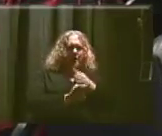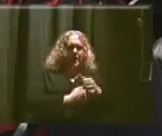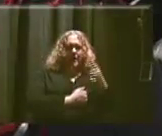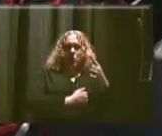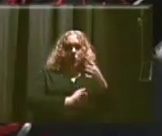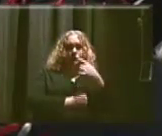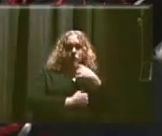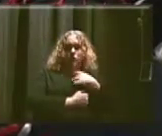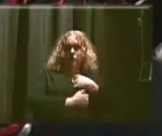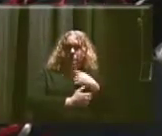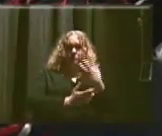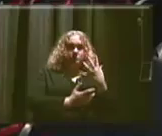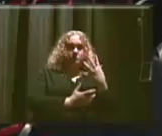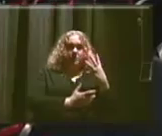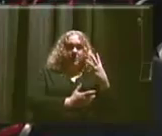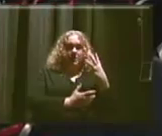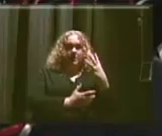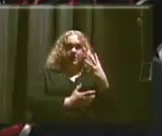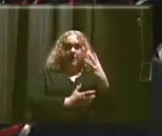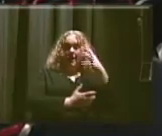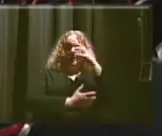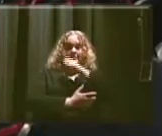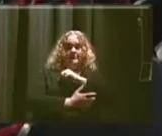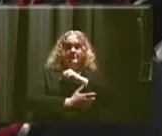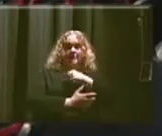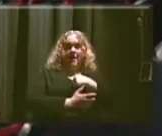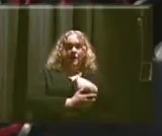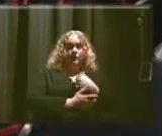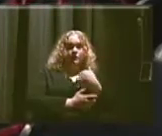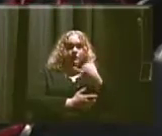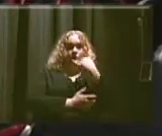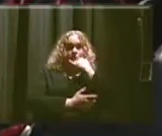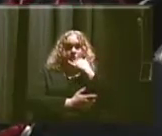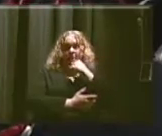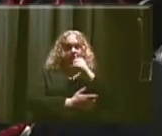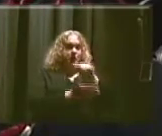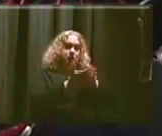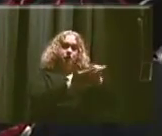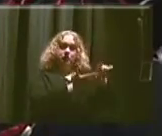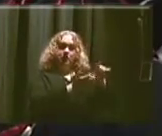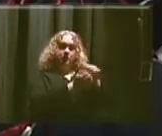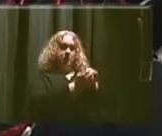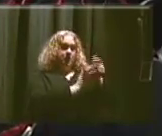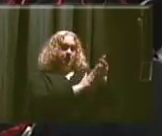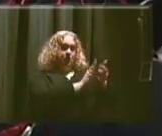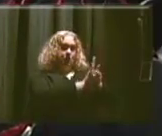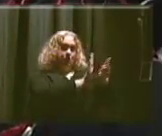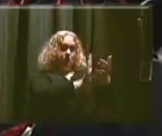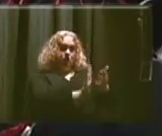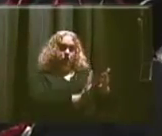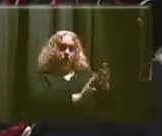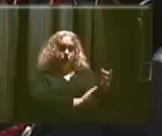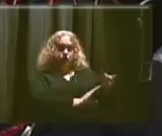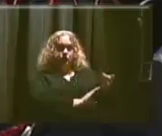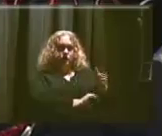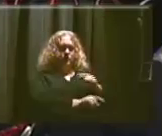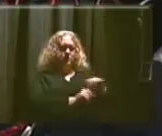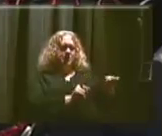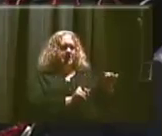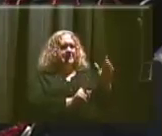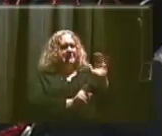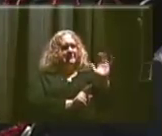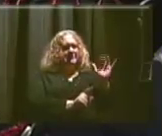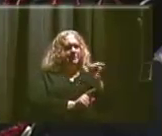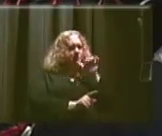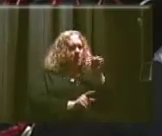and I guess it was my error that I did not check with General Counsel, but it seemed not appropriate to